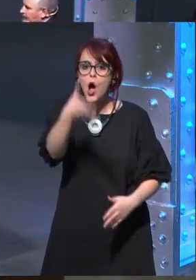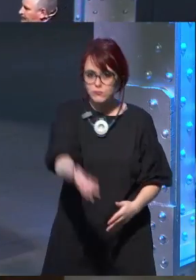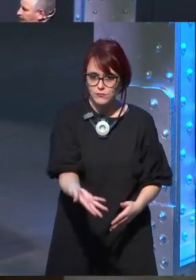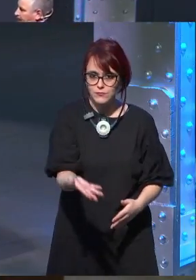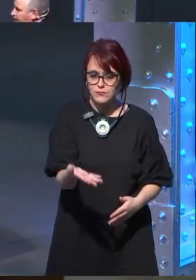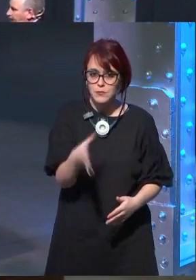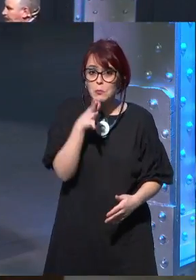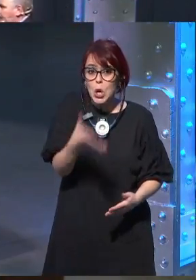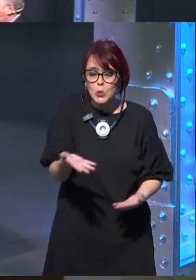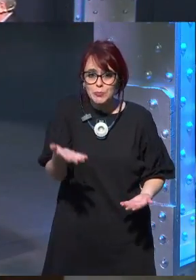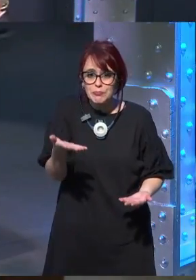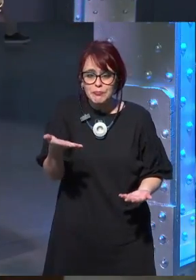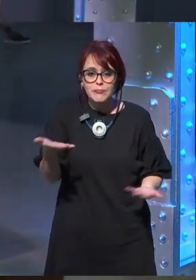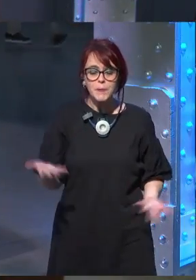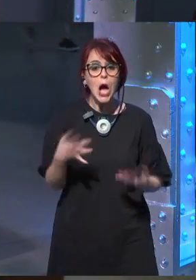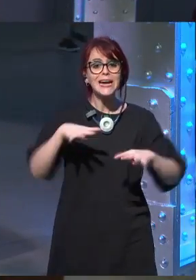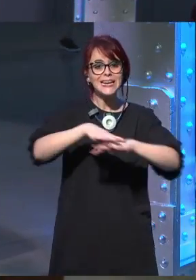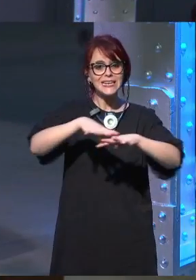rule.